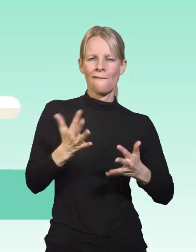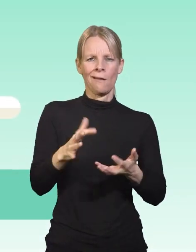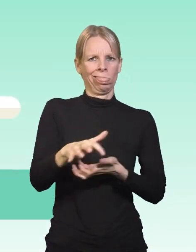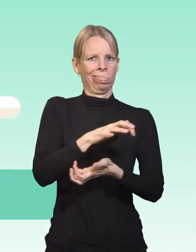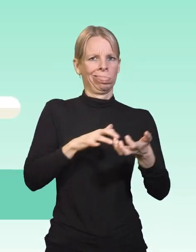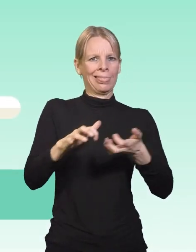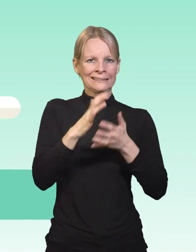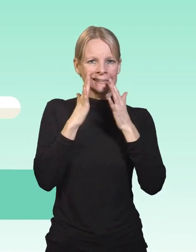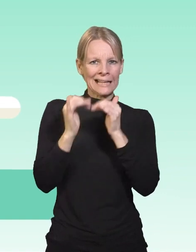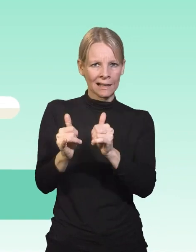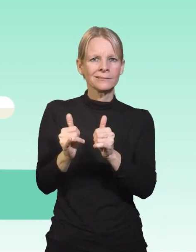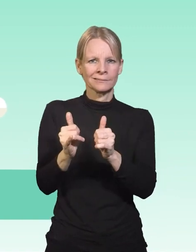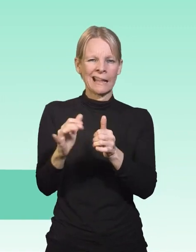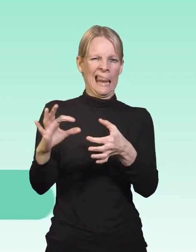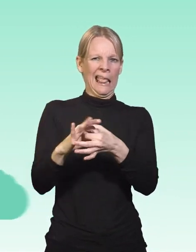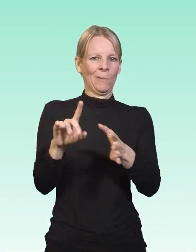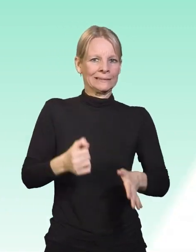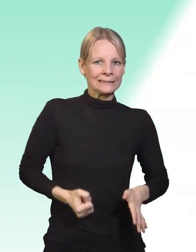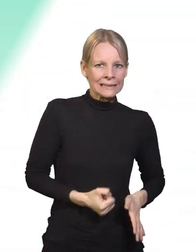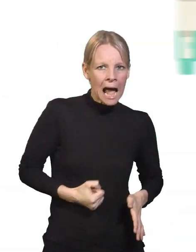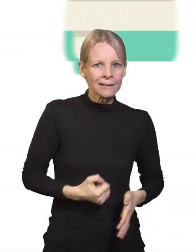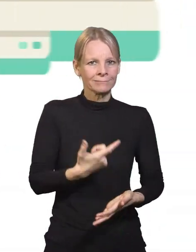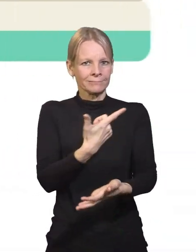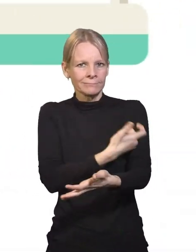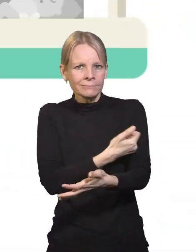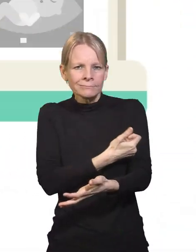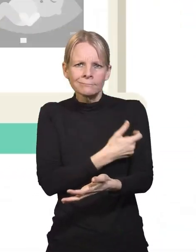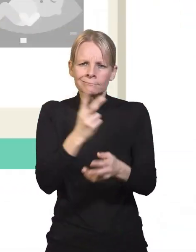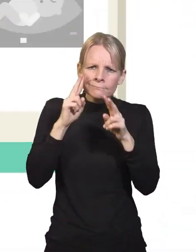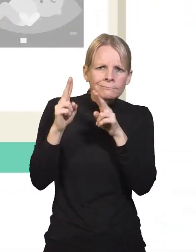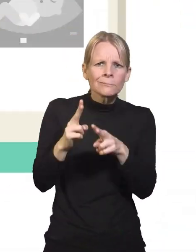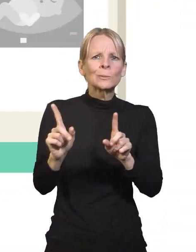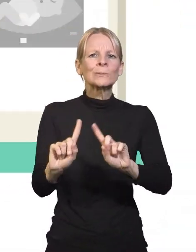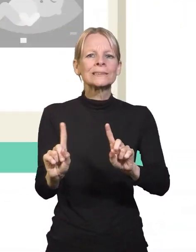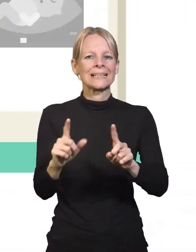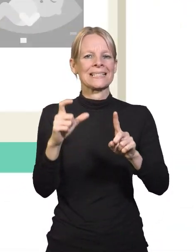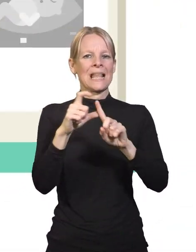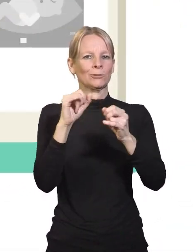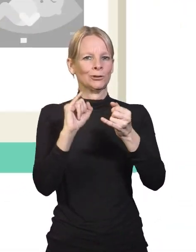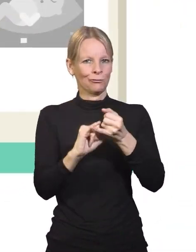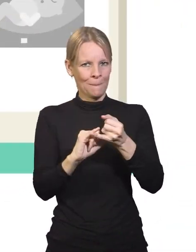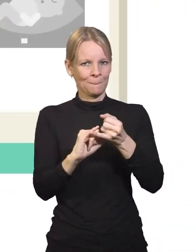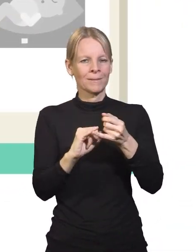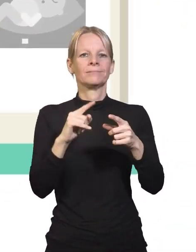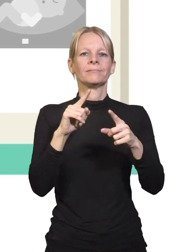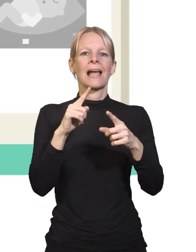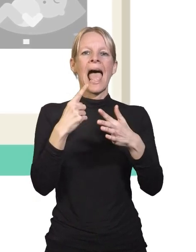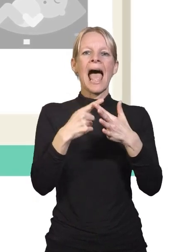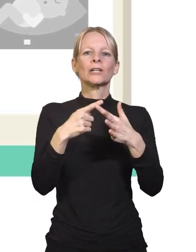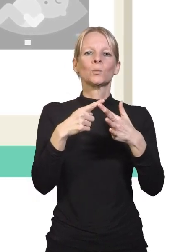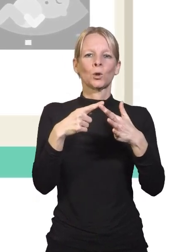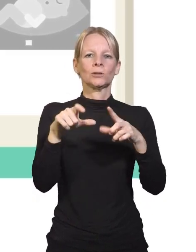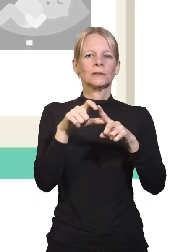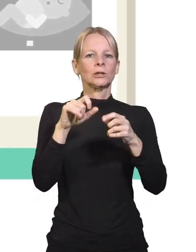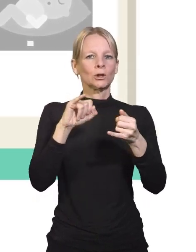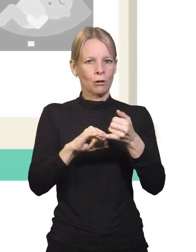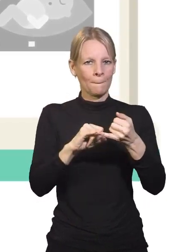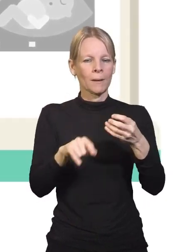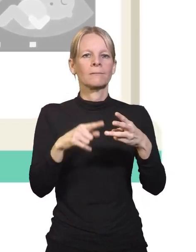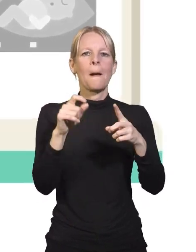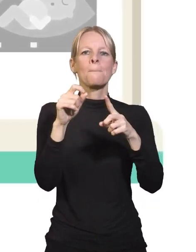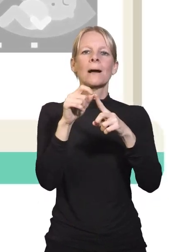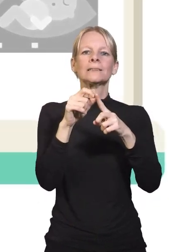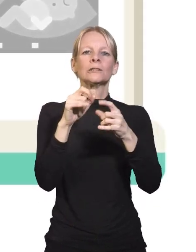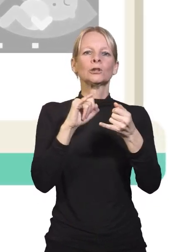pregnancy, Katie is offered the combined test. This is an ultrasound scan and blood test, looking for Down syndrome, Edwards